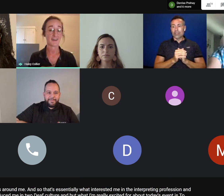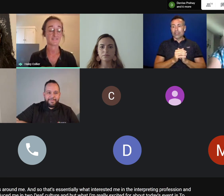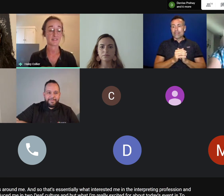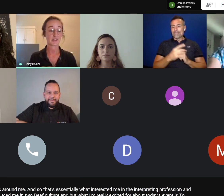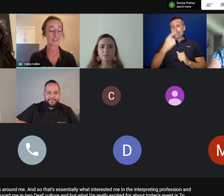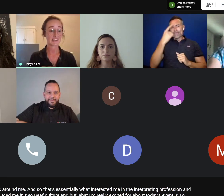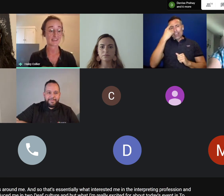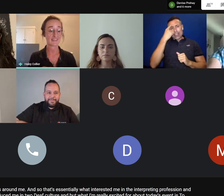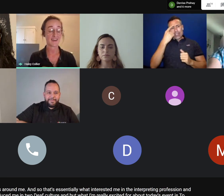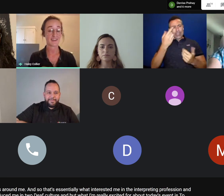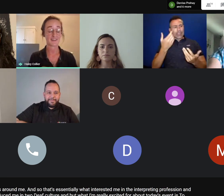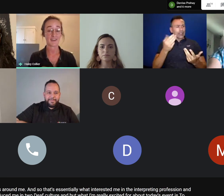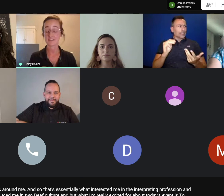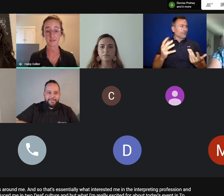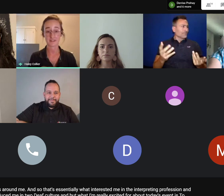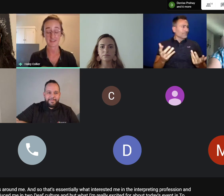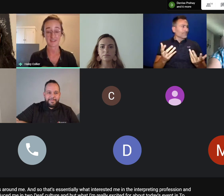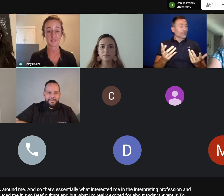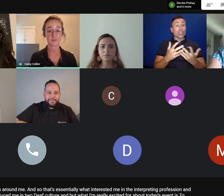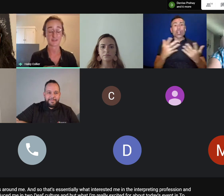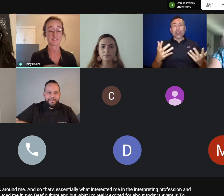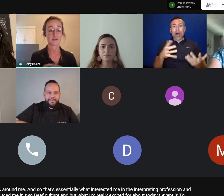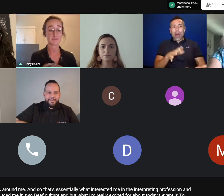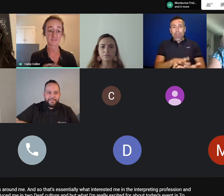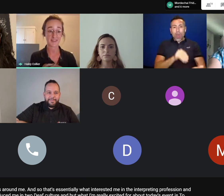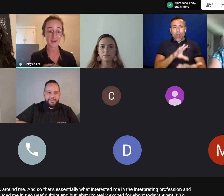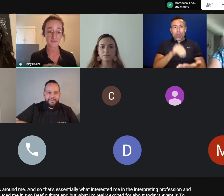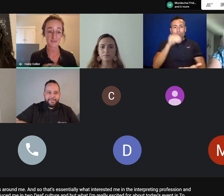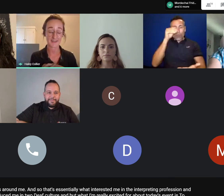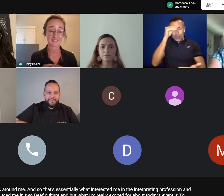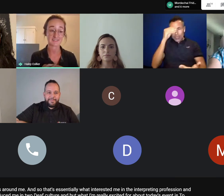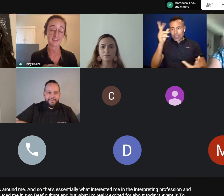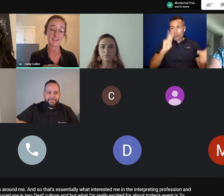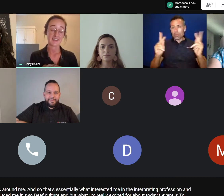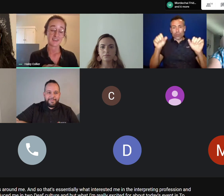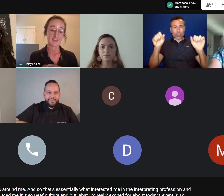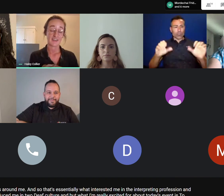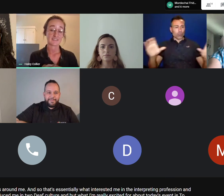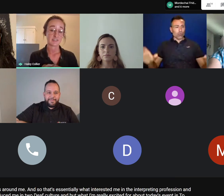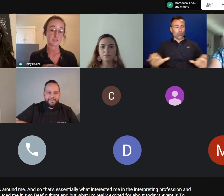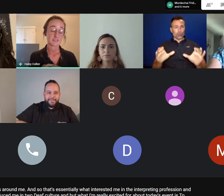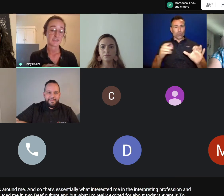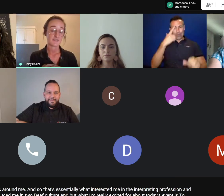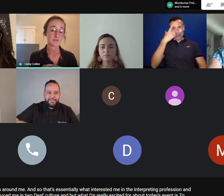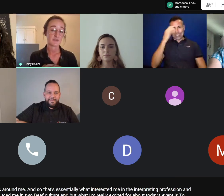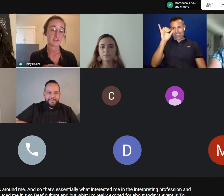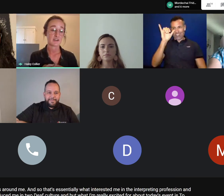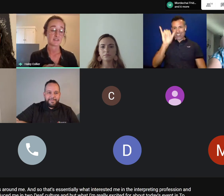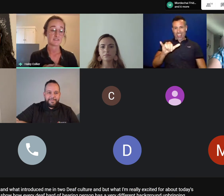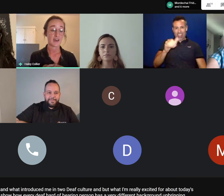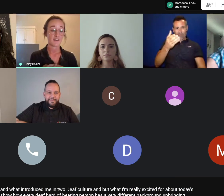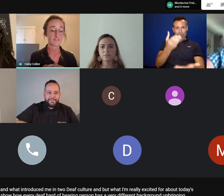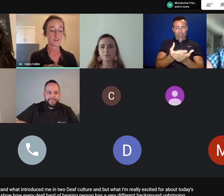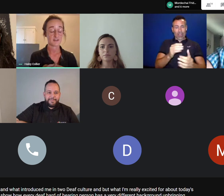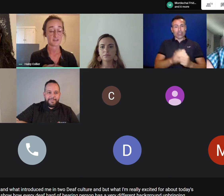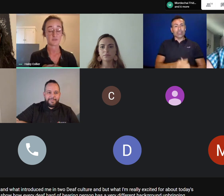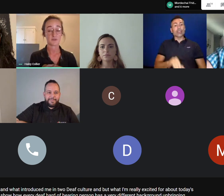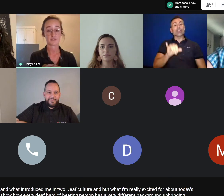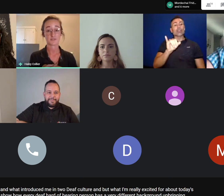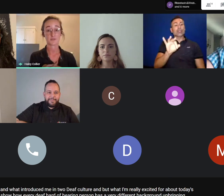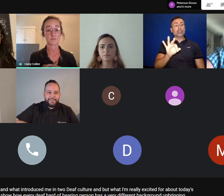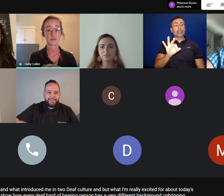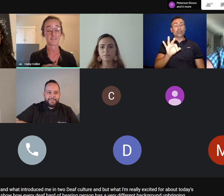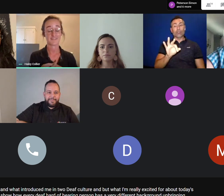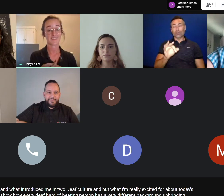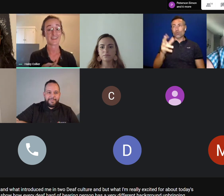that there's a lot of learning that everyone can do in terms of that, because essentially, if you hear deaf,